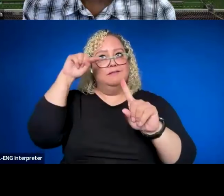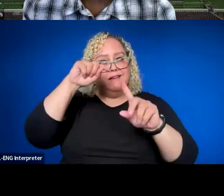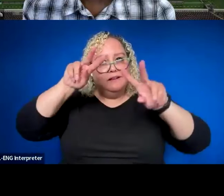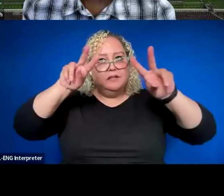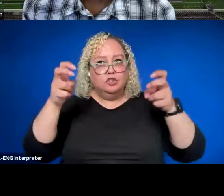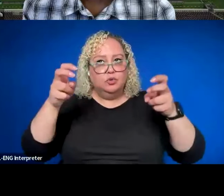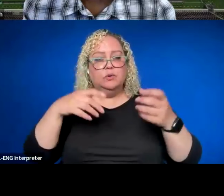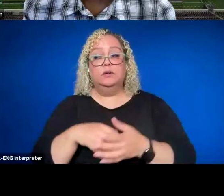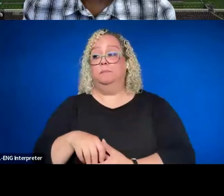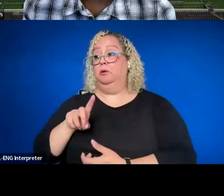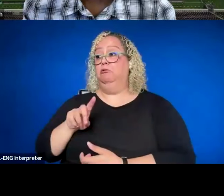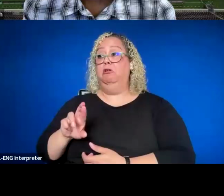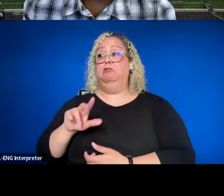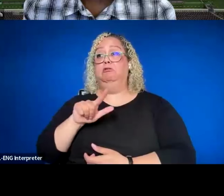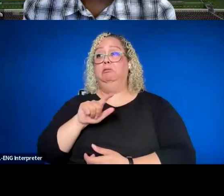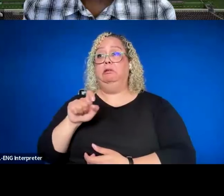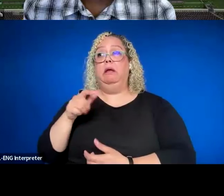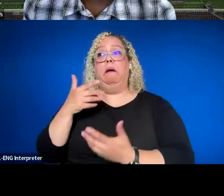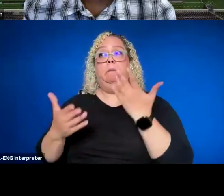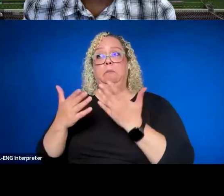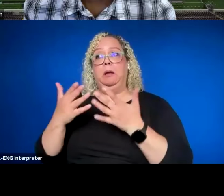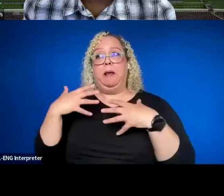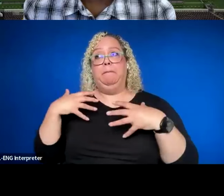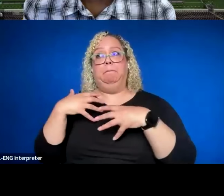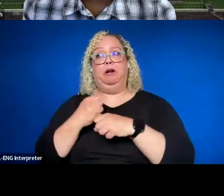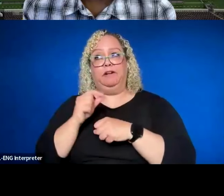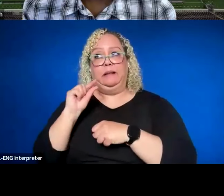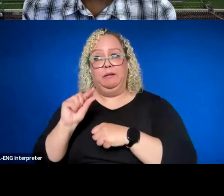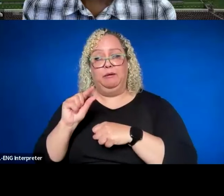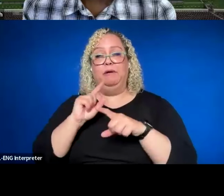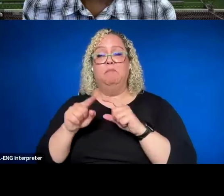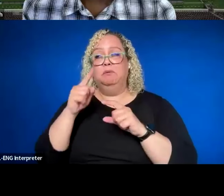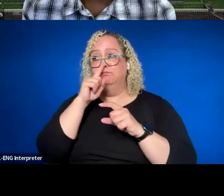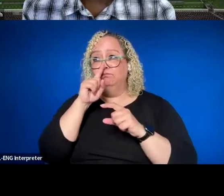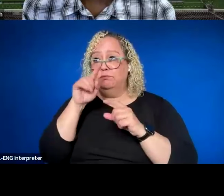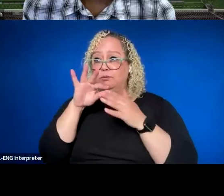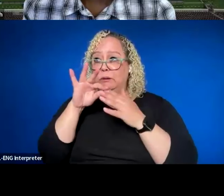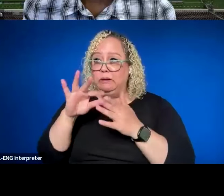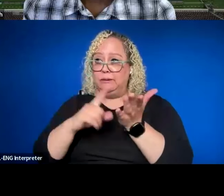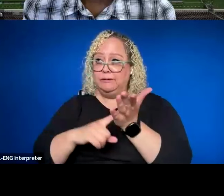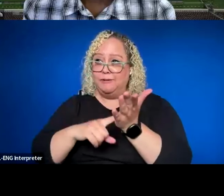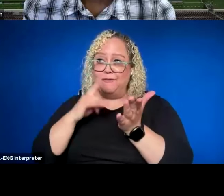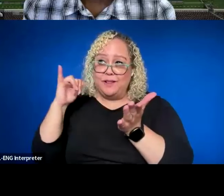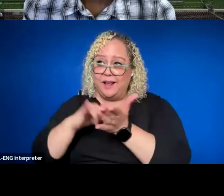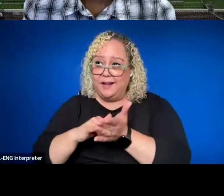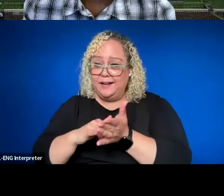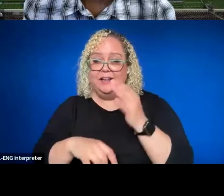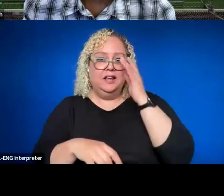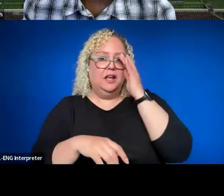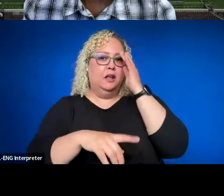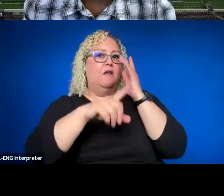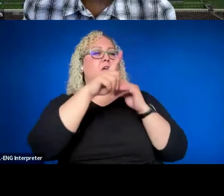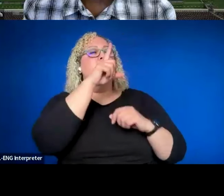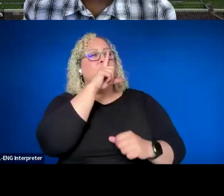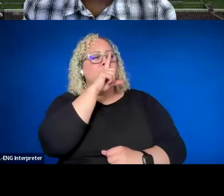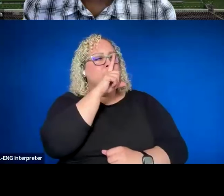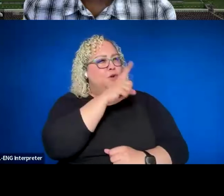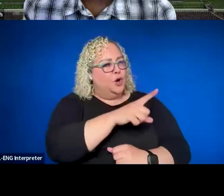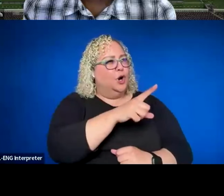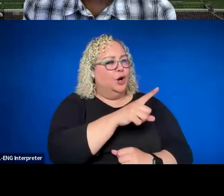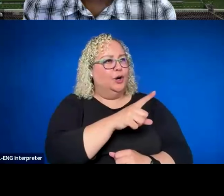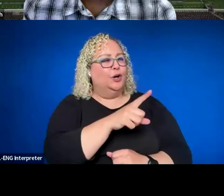bit, but could you lead us with that? Sure. Let me take a second just to bridge back